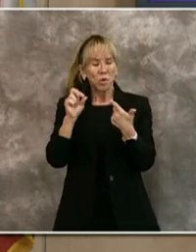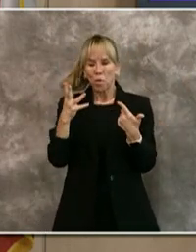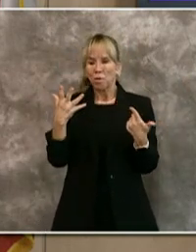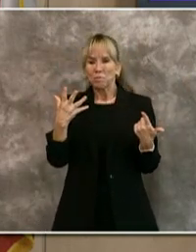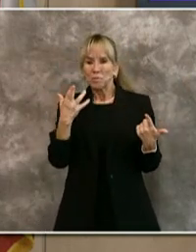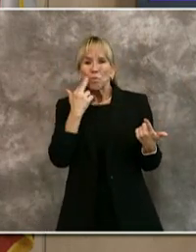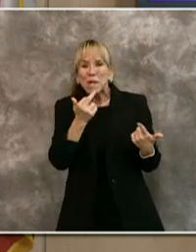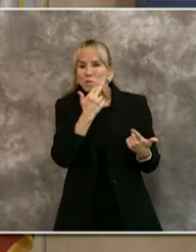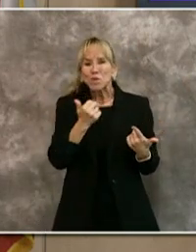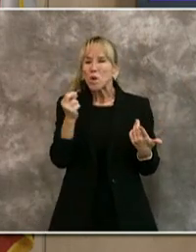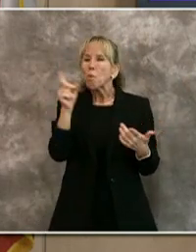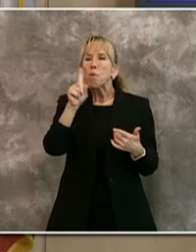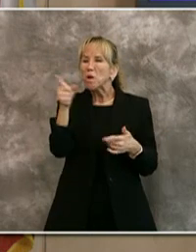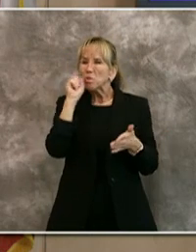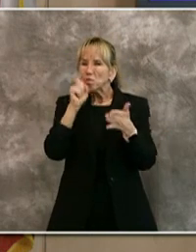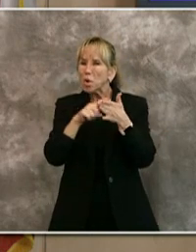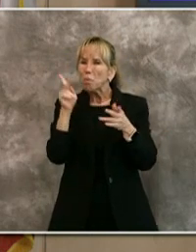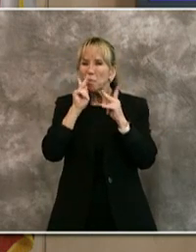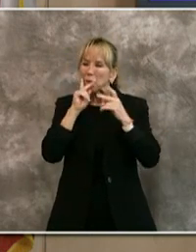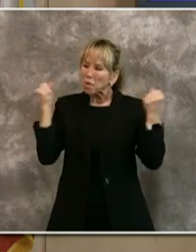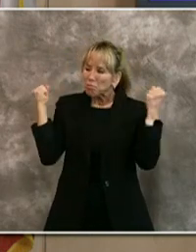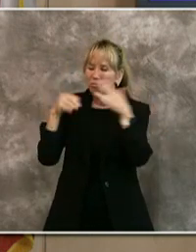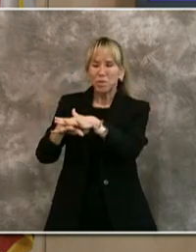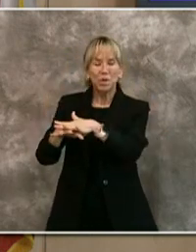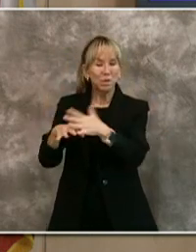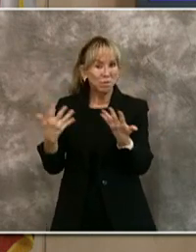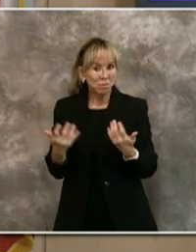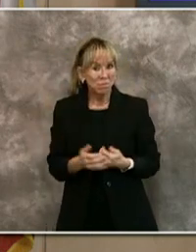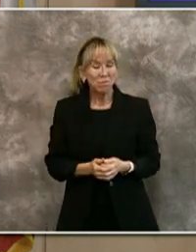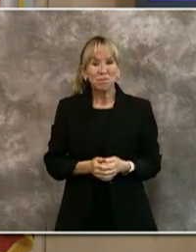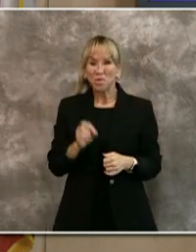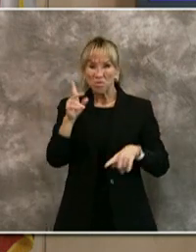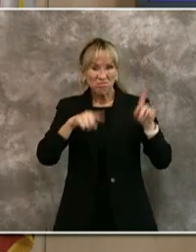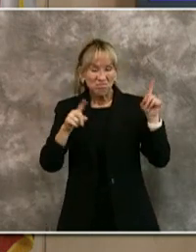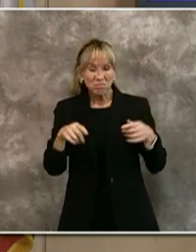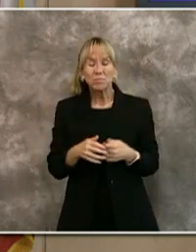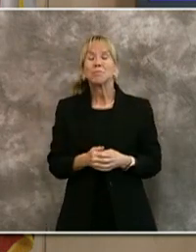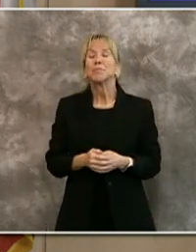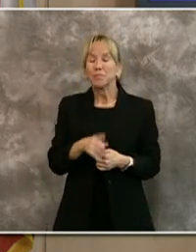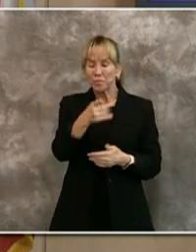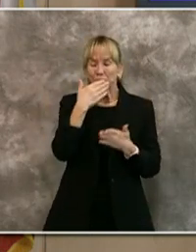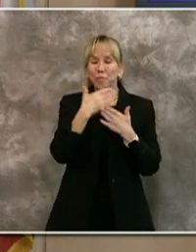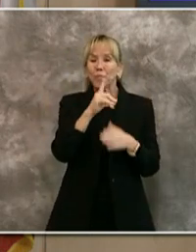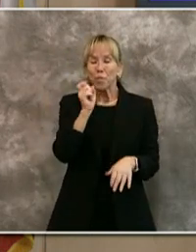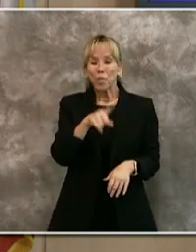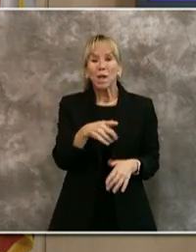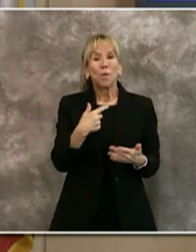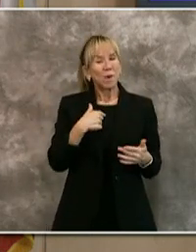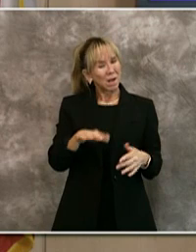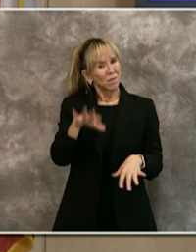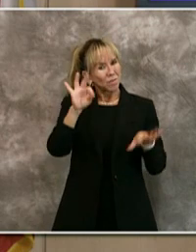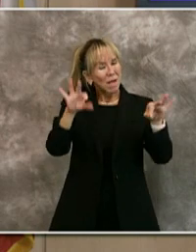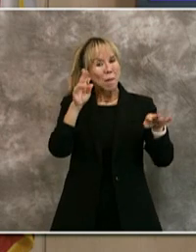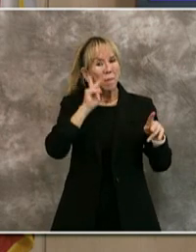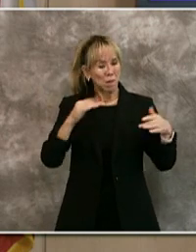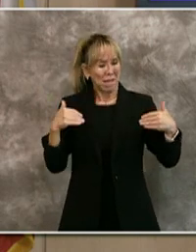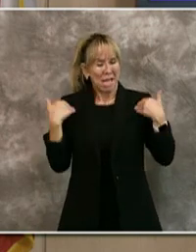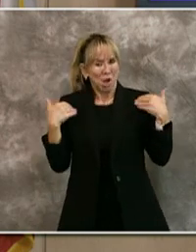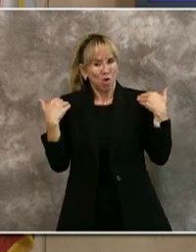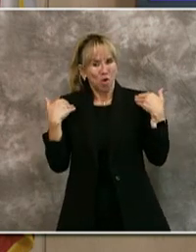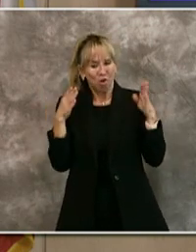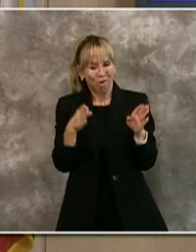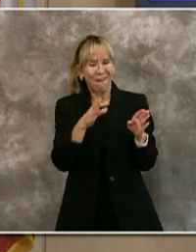the map? I think that's a great question. We are certainly finding more individuals, particularly those who are younger, who are actually